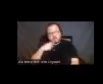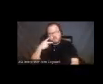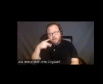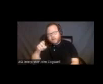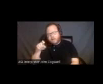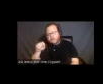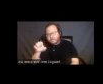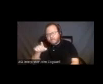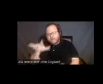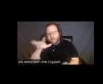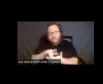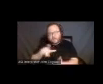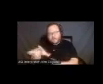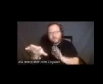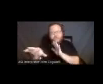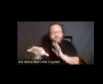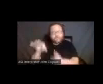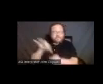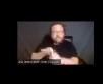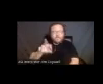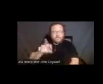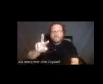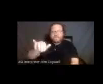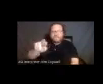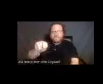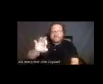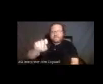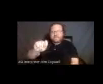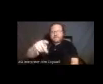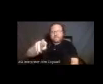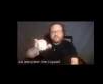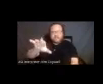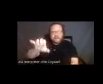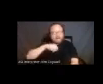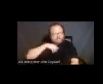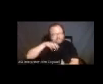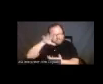put in the chat, that you vote for Vincent Price. I'm confused.